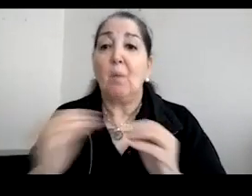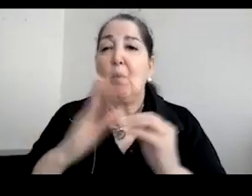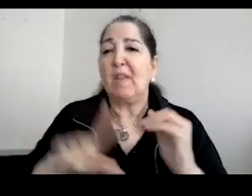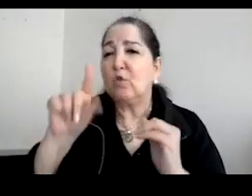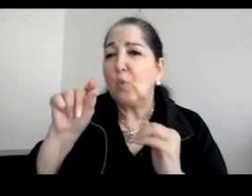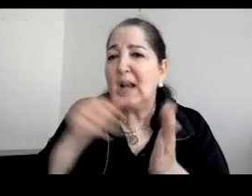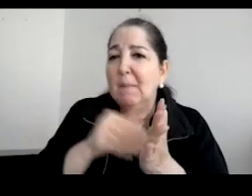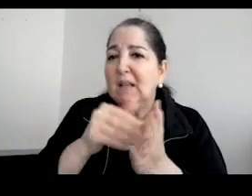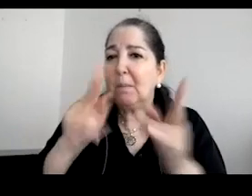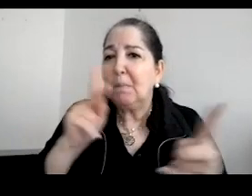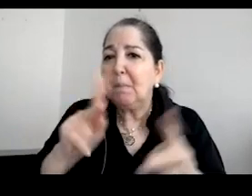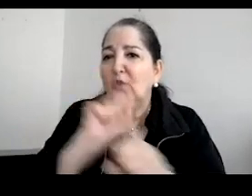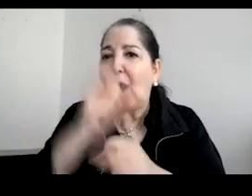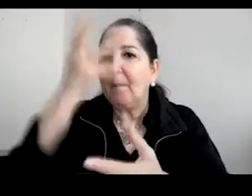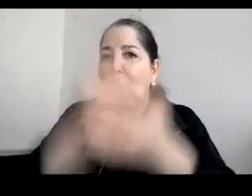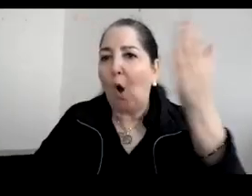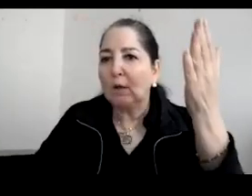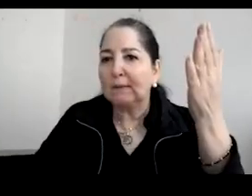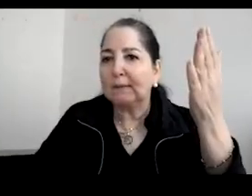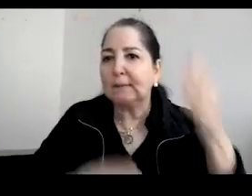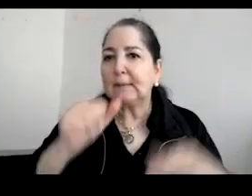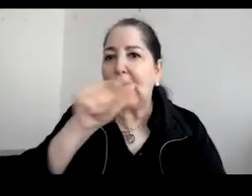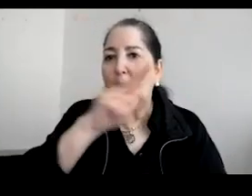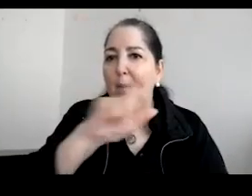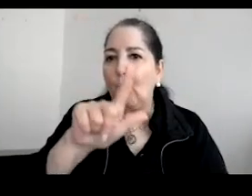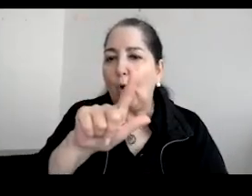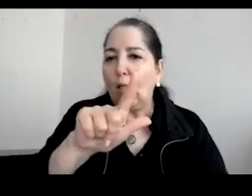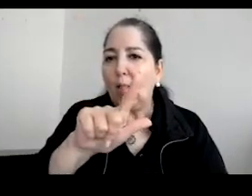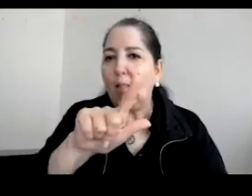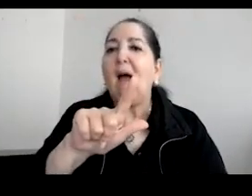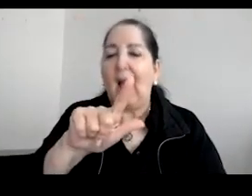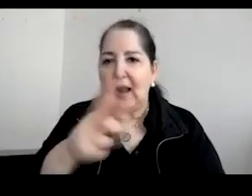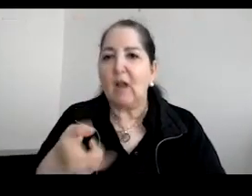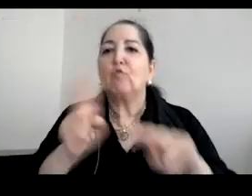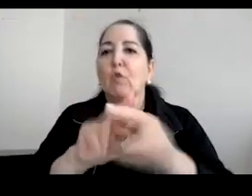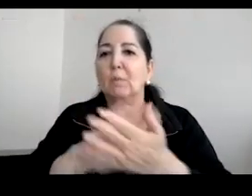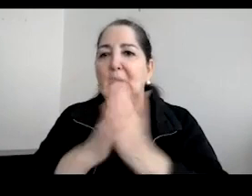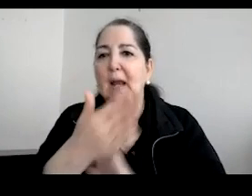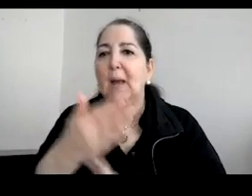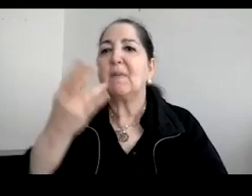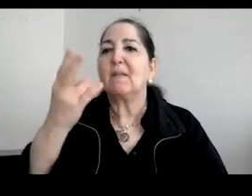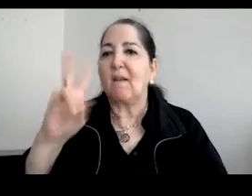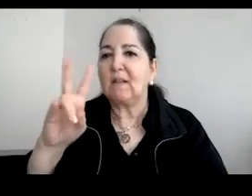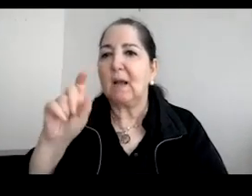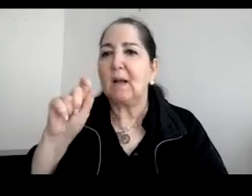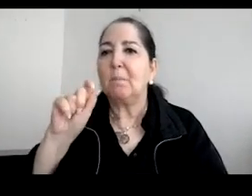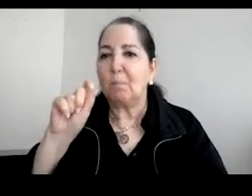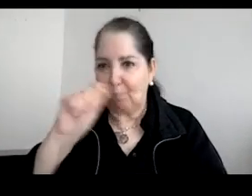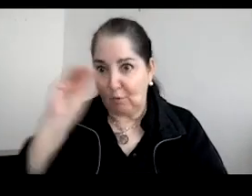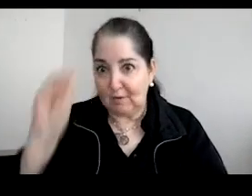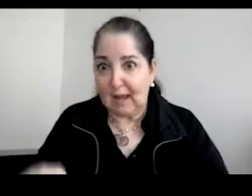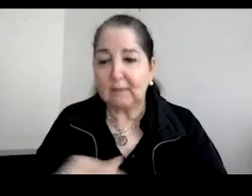lost their jobs in April, and unemployment rose to 14.7%. Okay, again, the only number that rivals